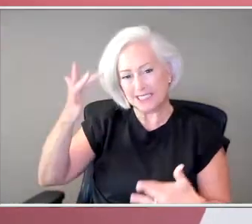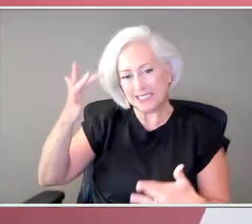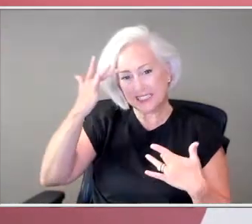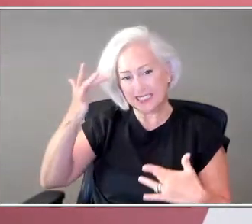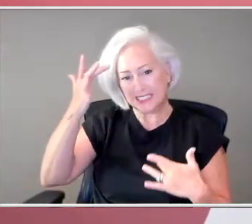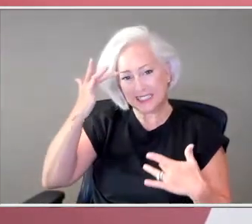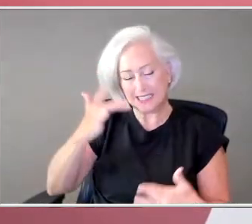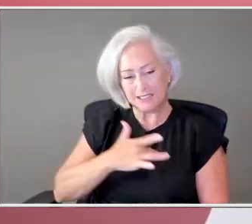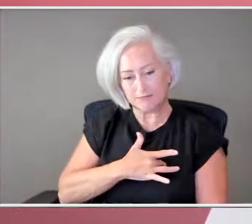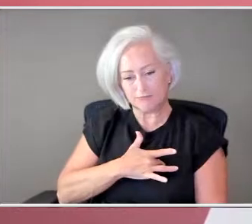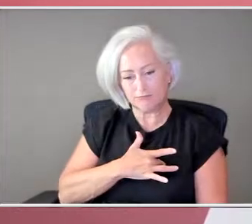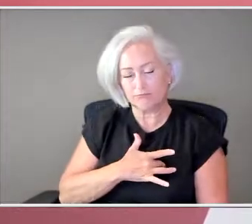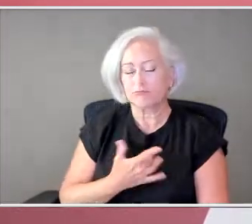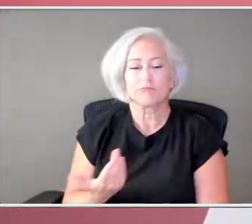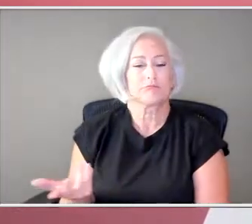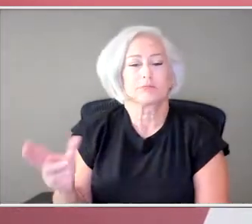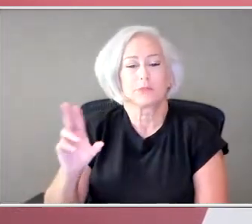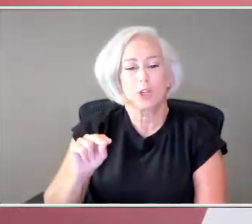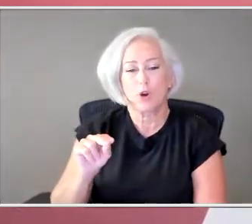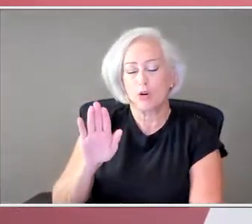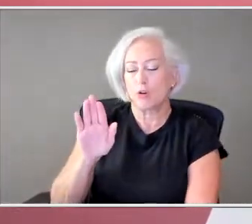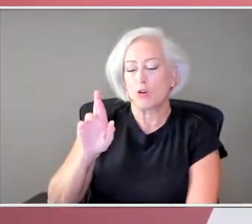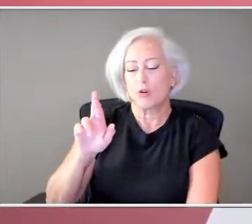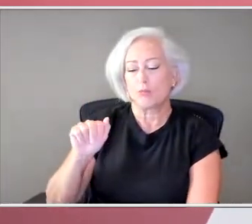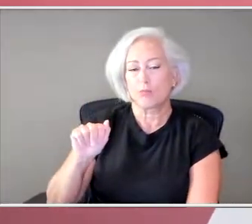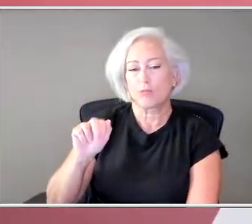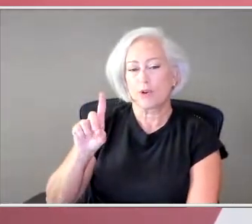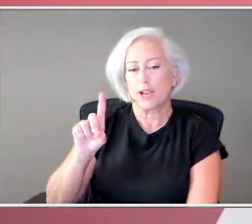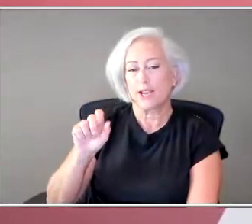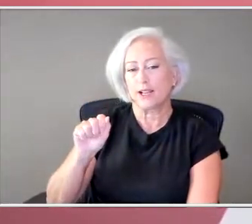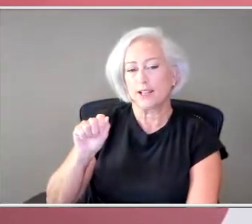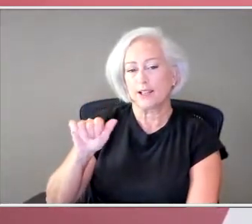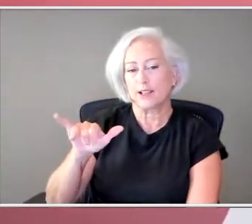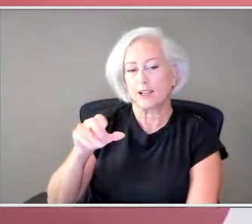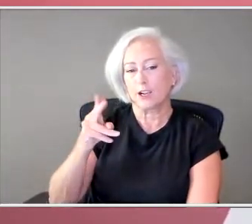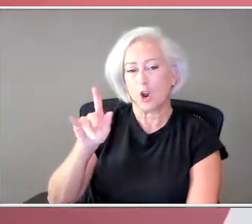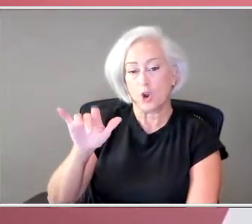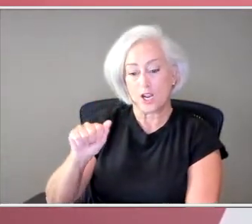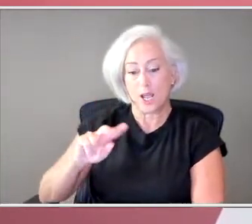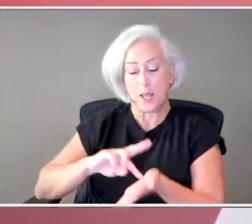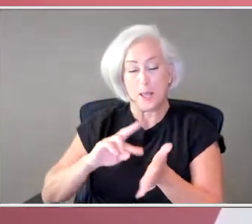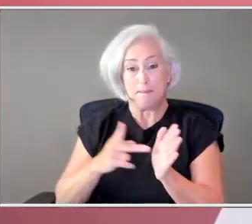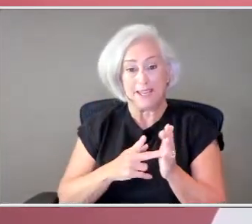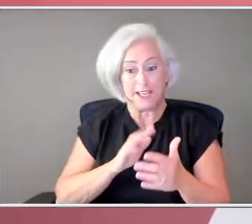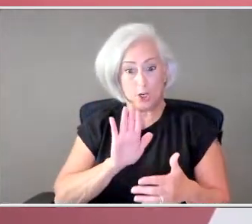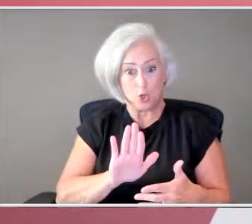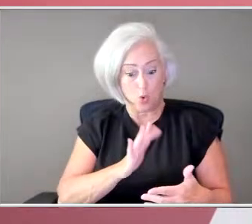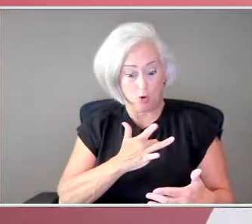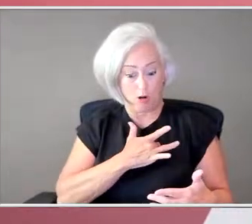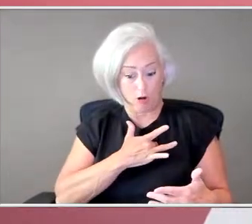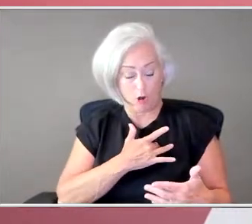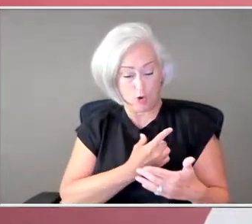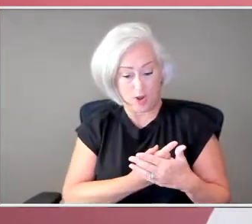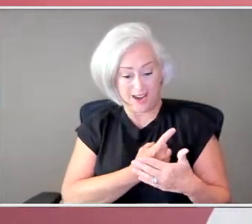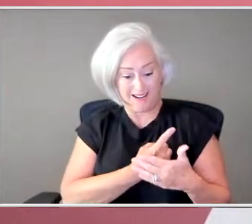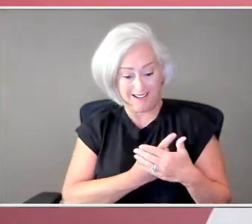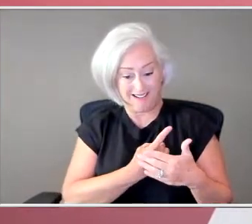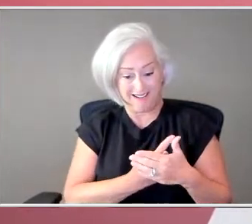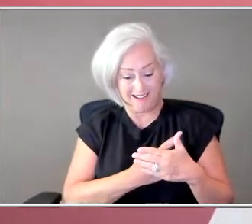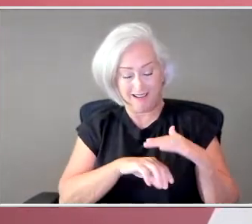No. Bradycardia bradycardia is a heart rate less than 60. Some drugs